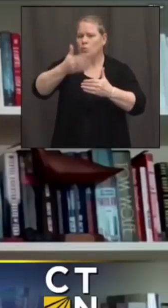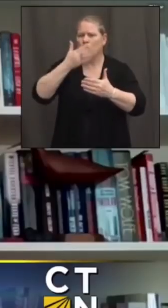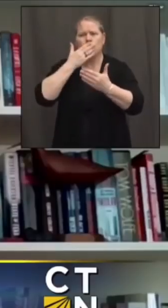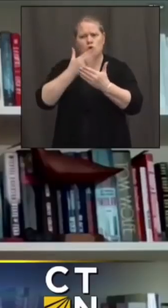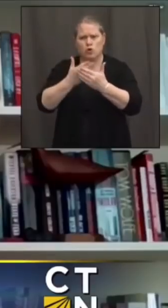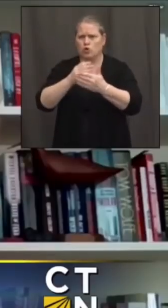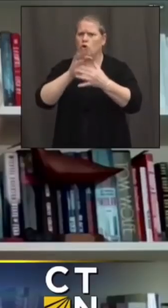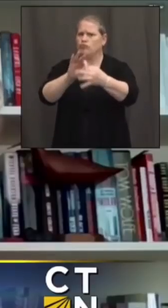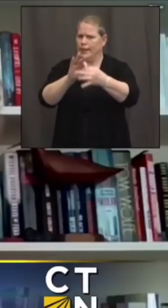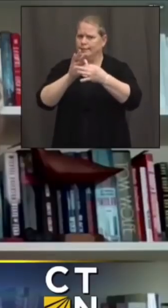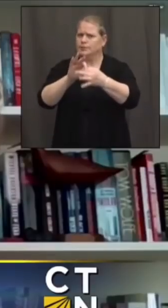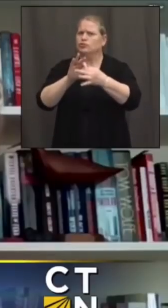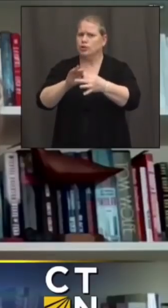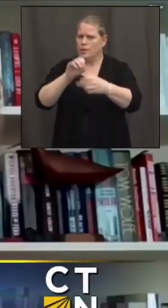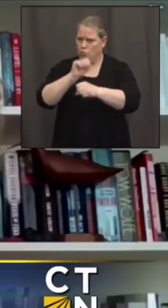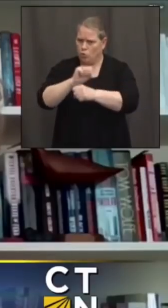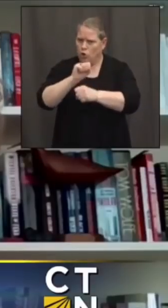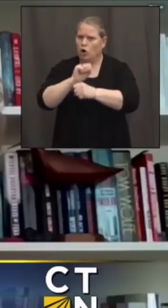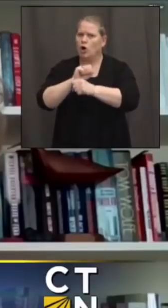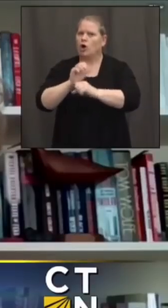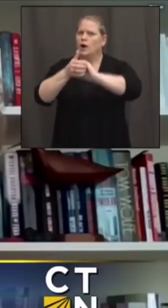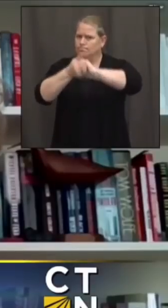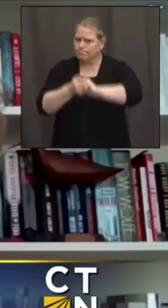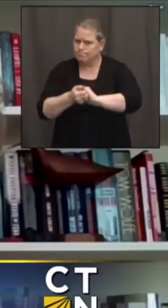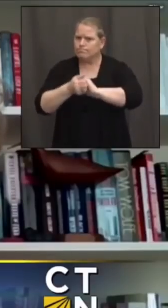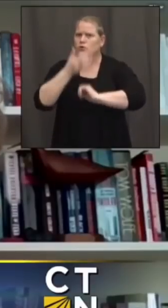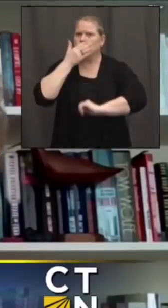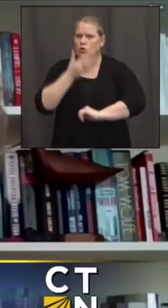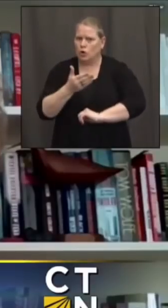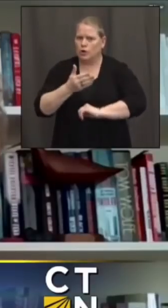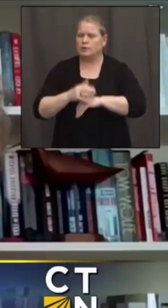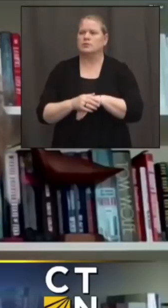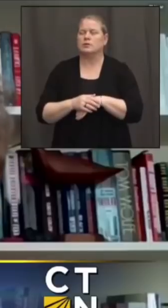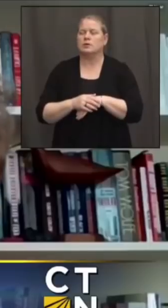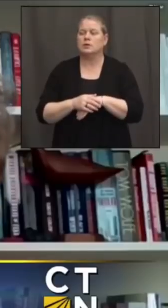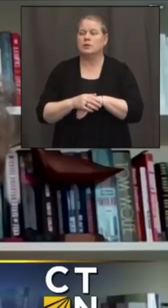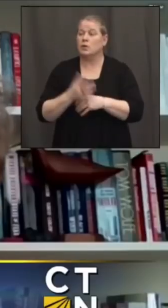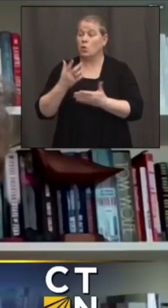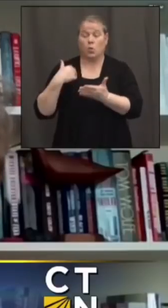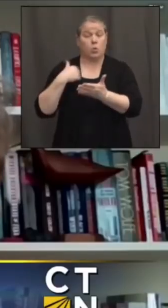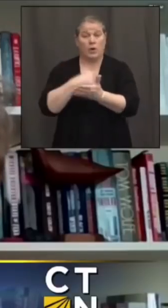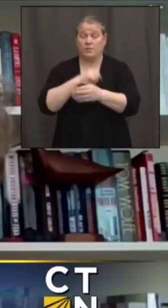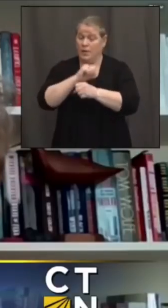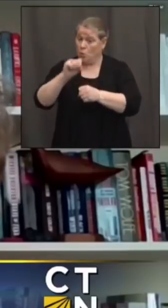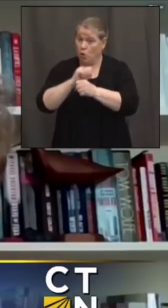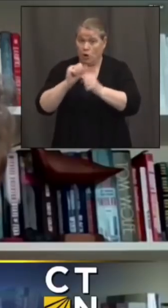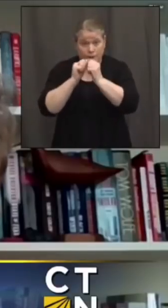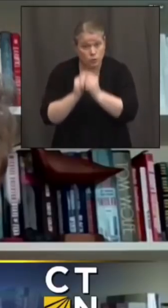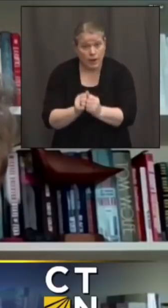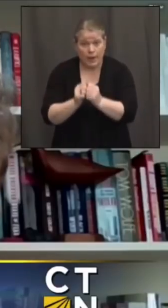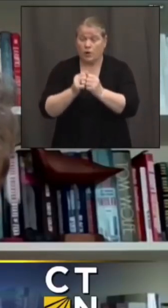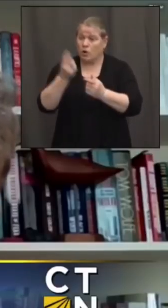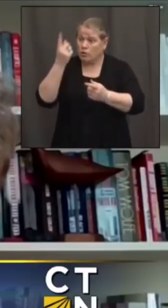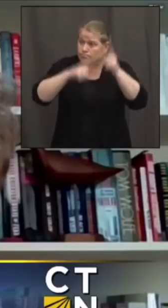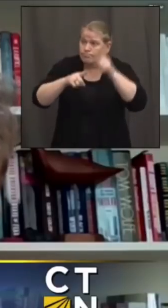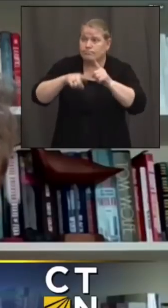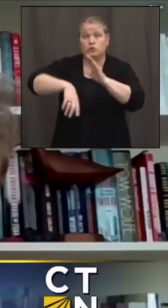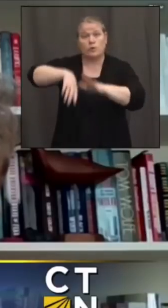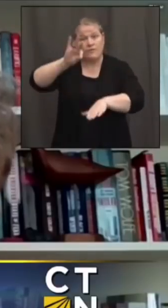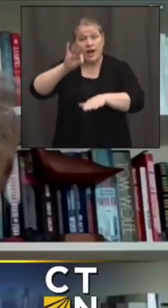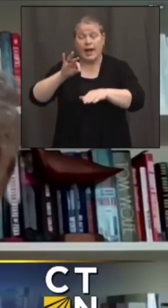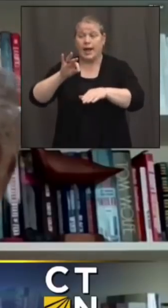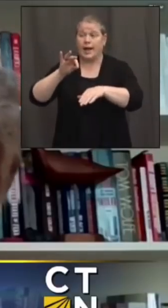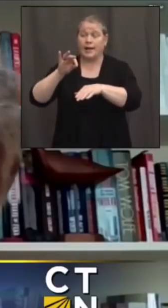with them. And we've been working with them on finding resources to get their